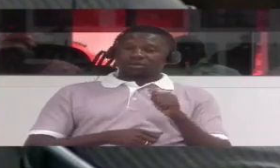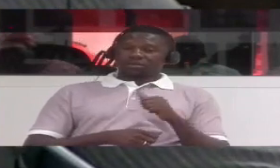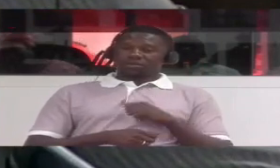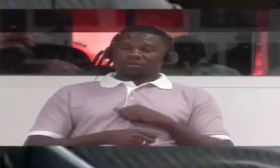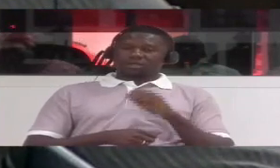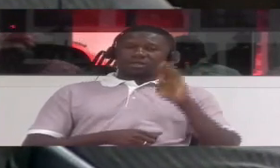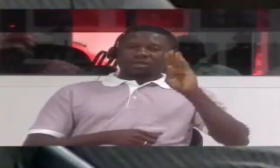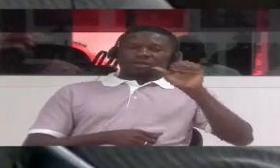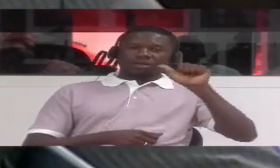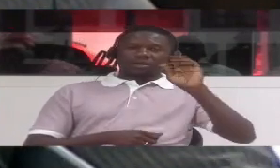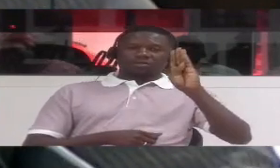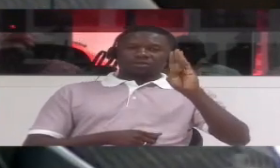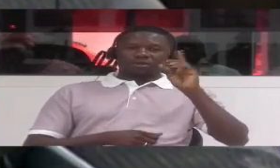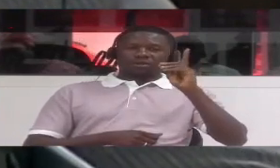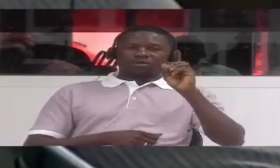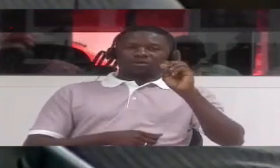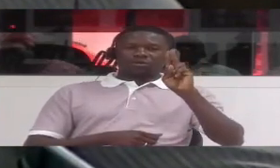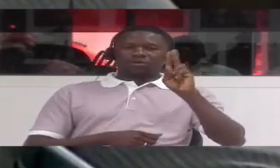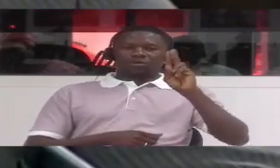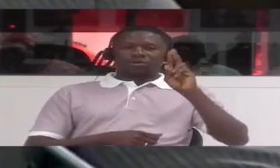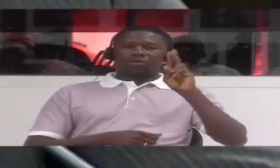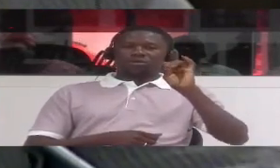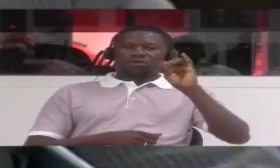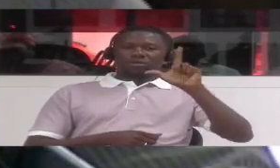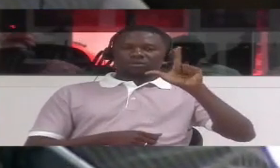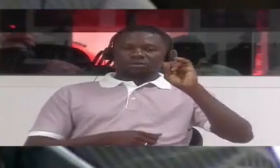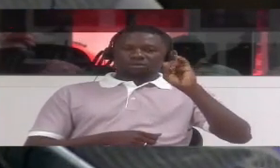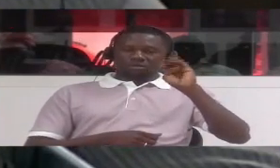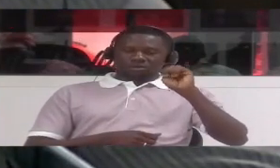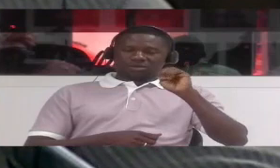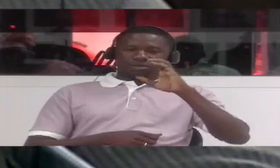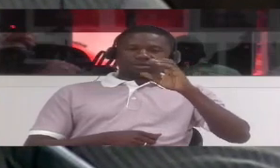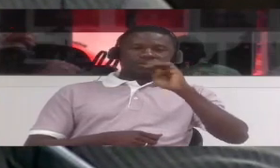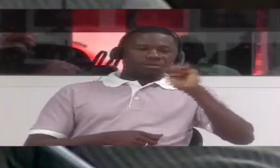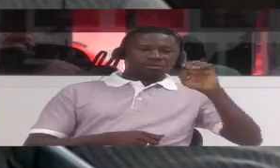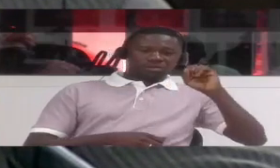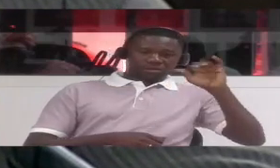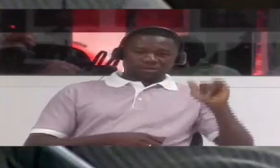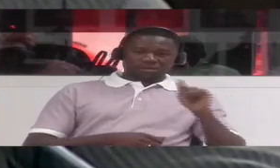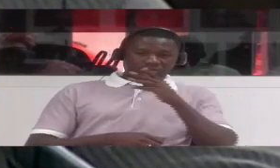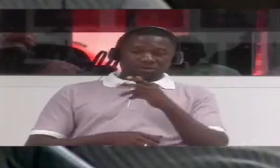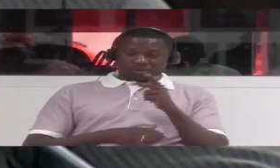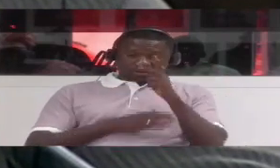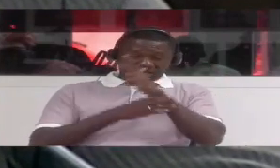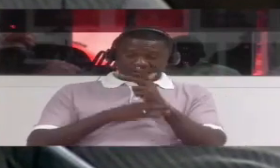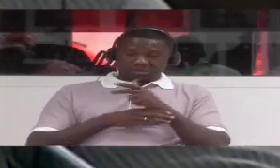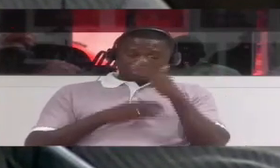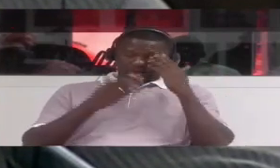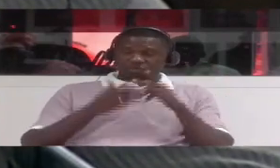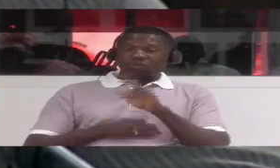I don't know what was his rank and what is his rank now because he's still serving. He was in the panel. What security outfit did he belong